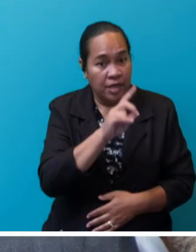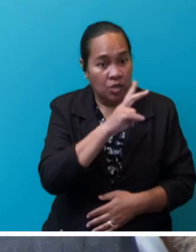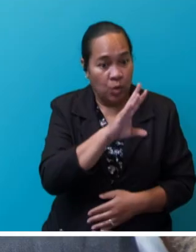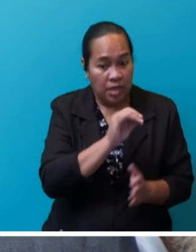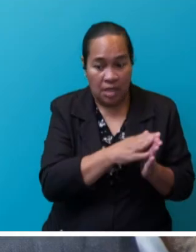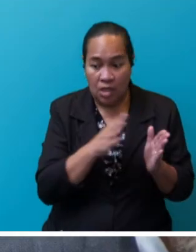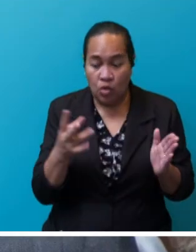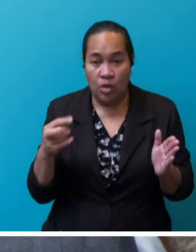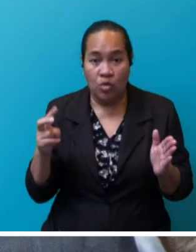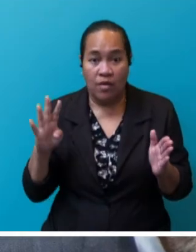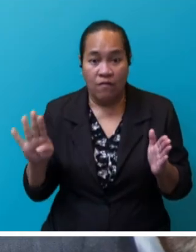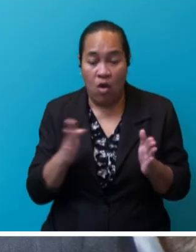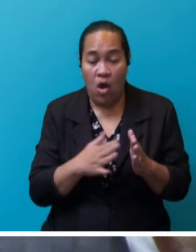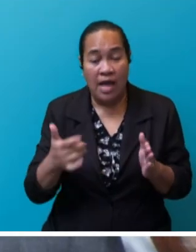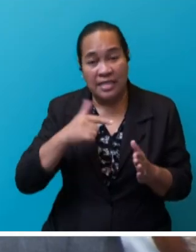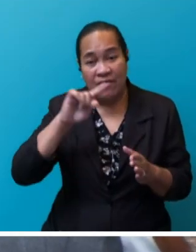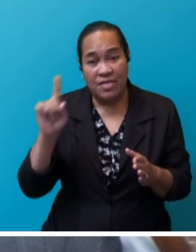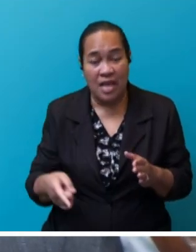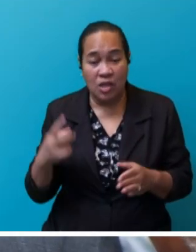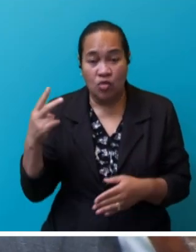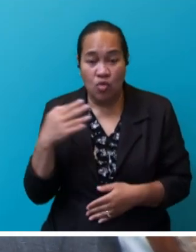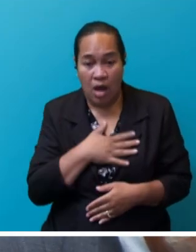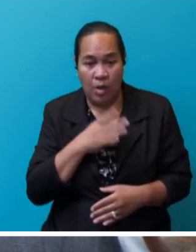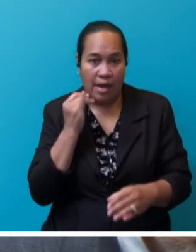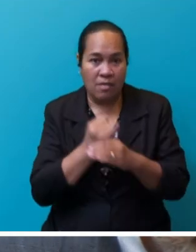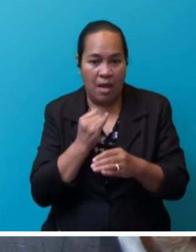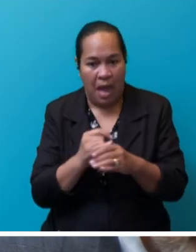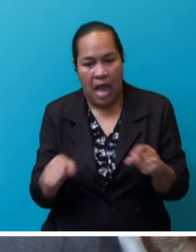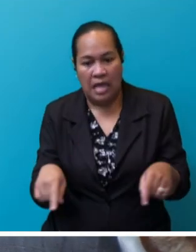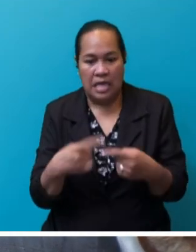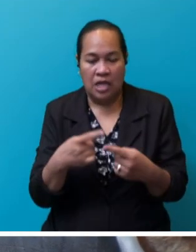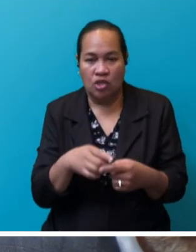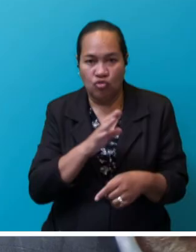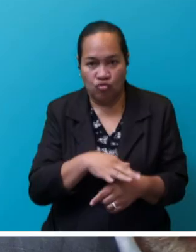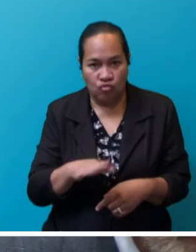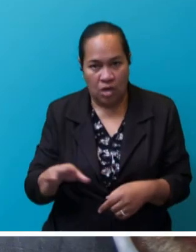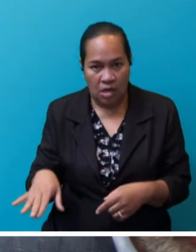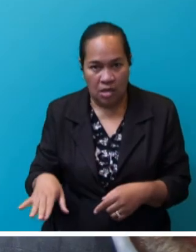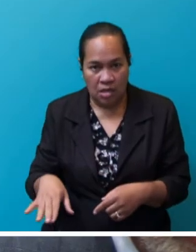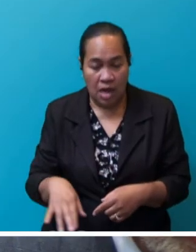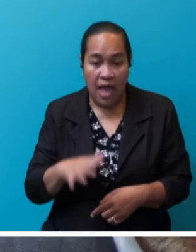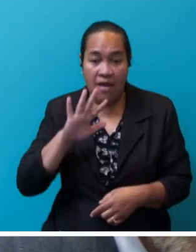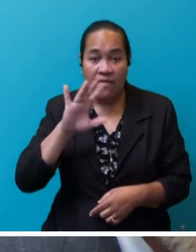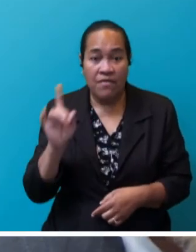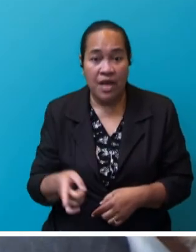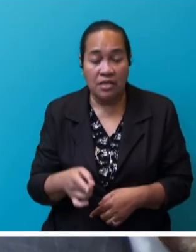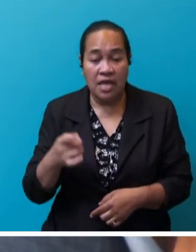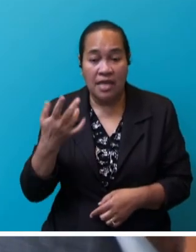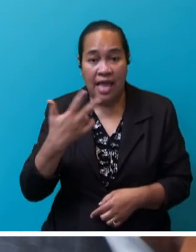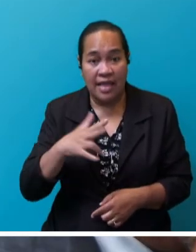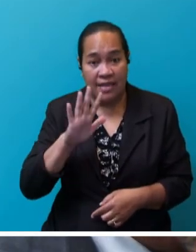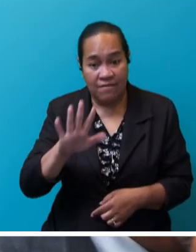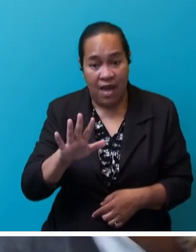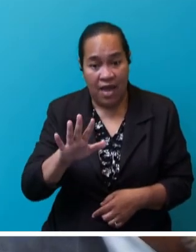2024, 7,283 crimes were reported against children in Fiji, and 5,085 of these, that